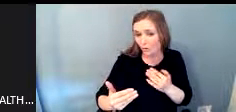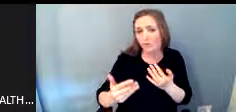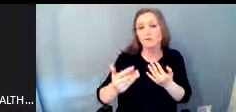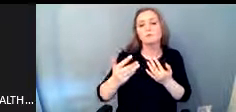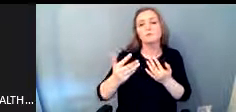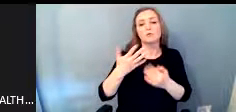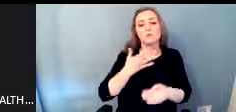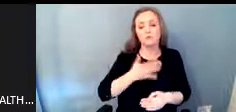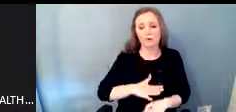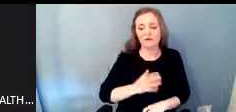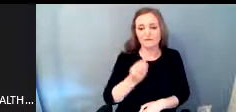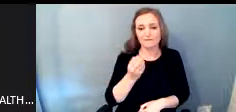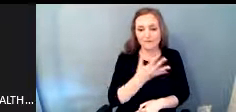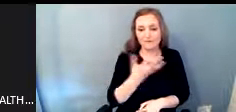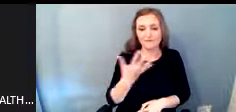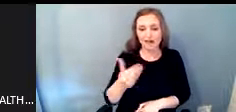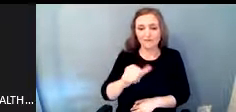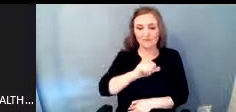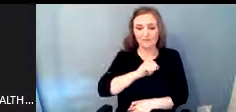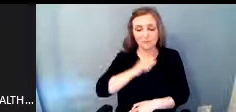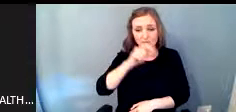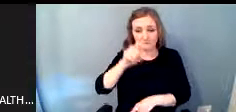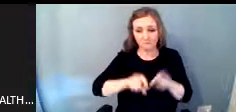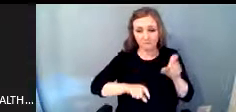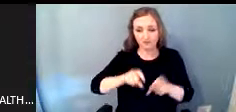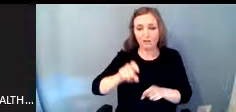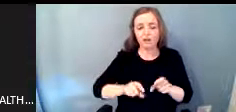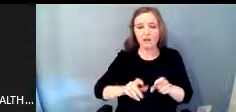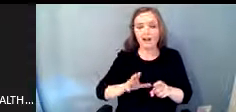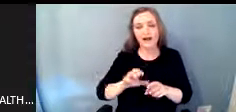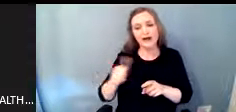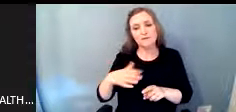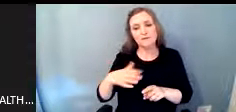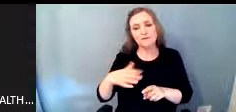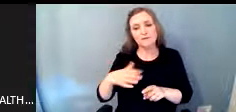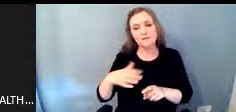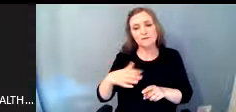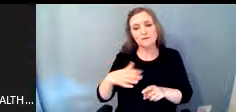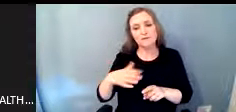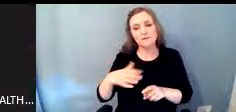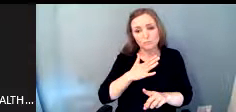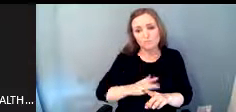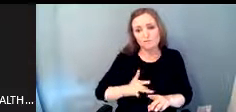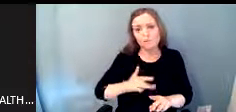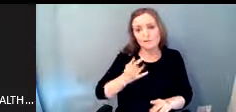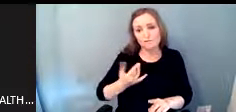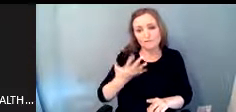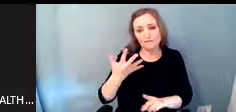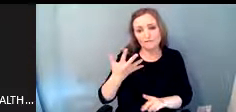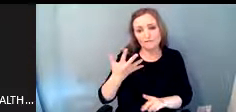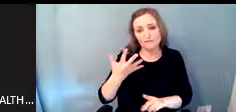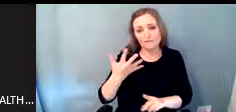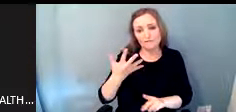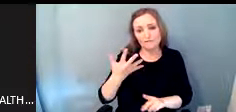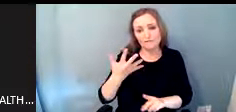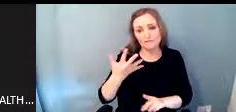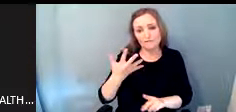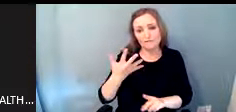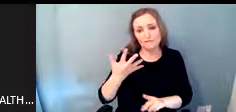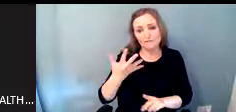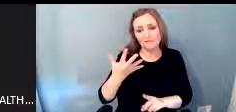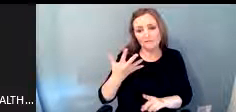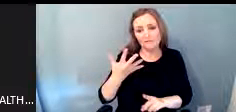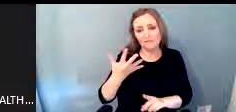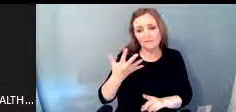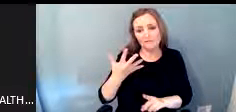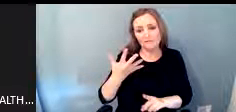people will do better. They'll have more treatment options and they'll generally respond better to their treatment. And if you were to